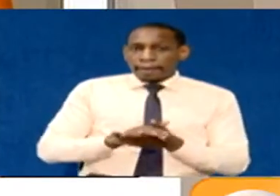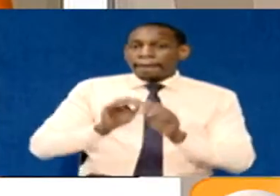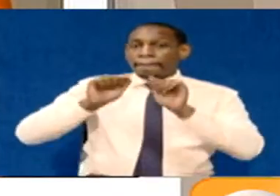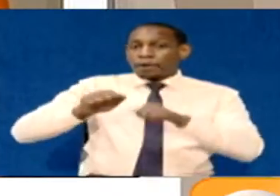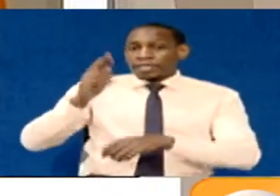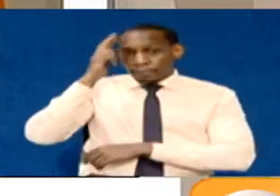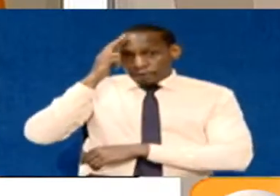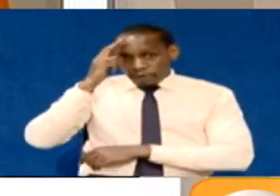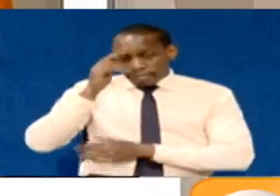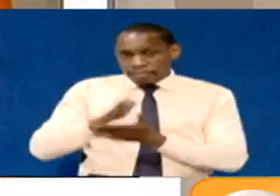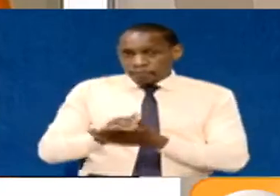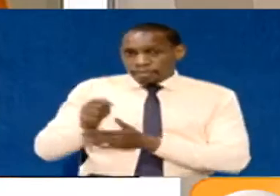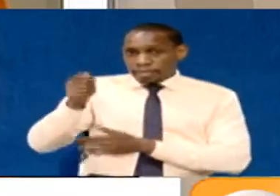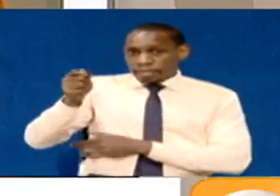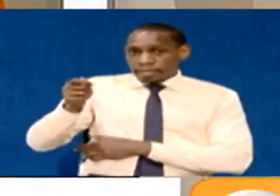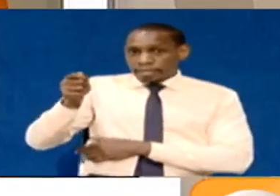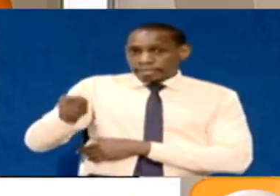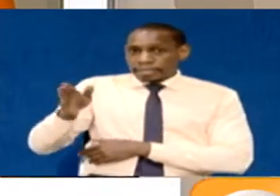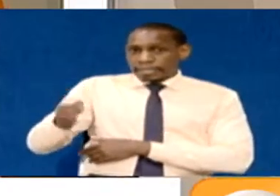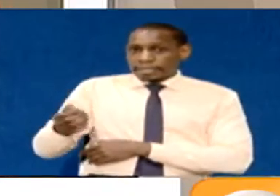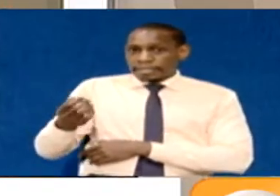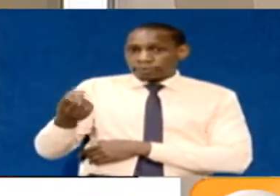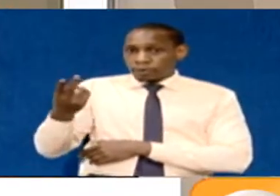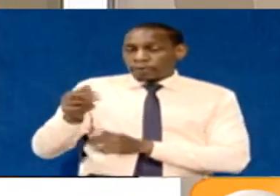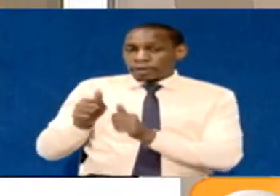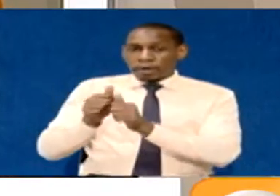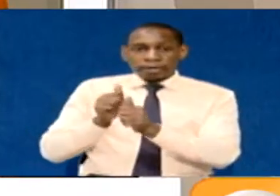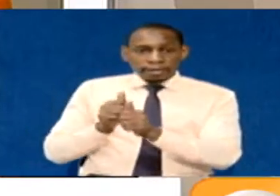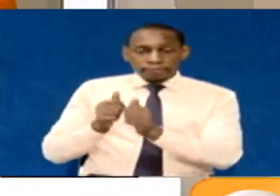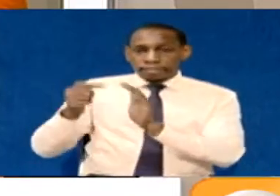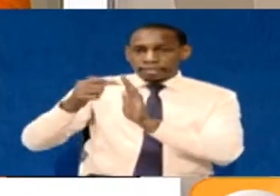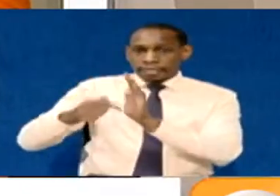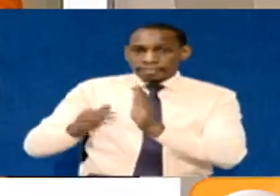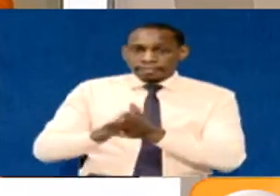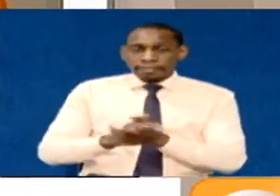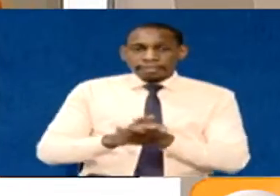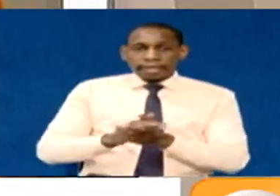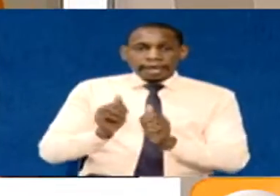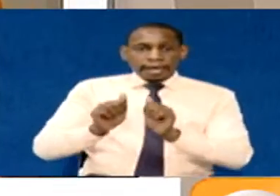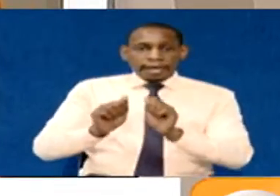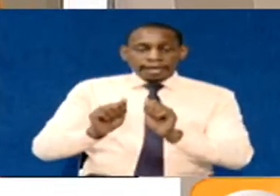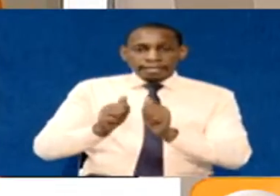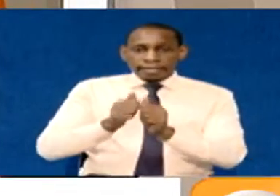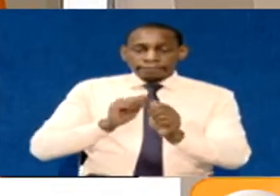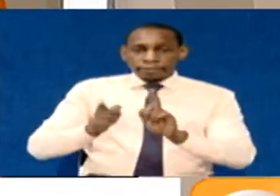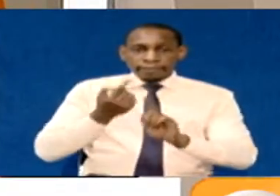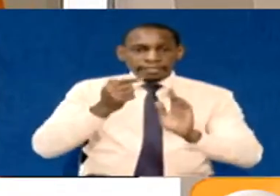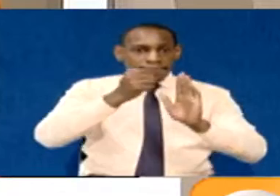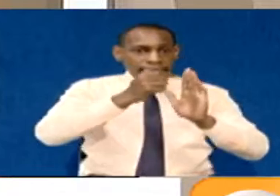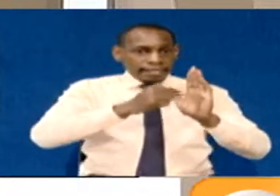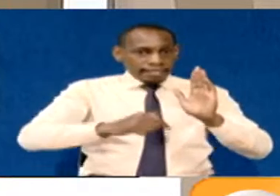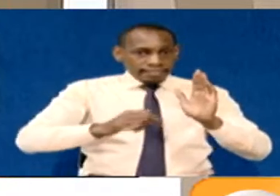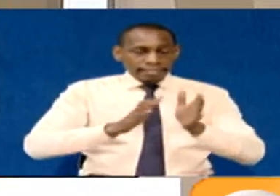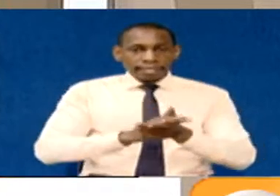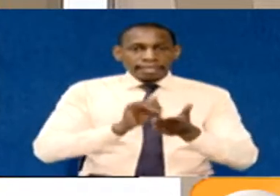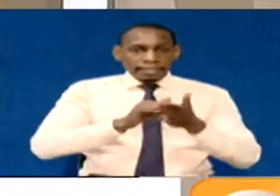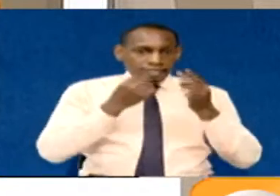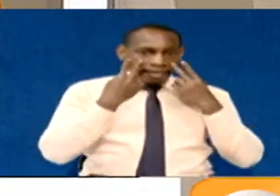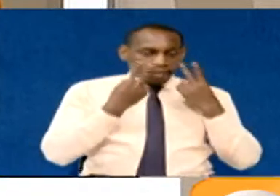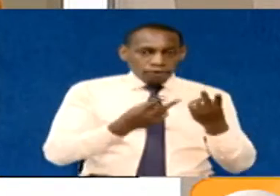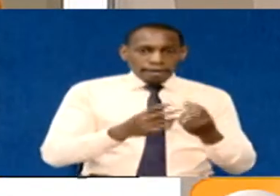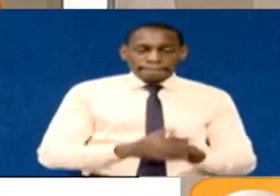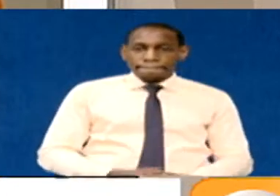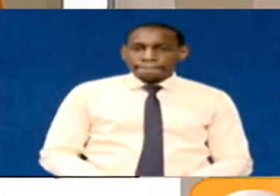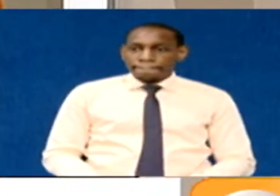of the reasons why these guys were in that list. He refused to say which were the original names that had been there in the original list that he saw when he was Chief Justice.